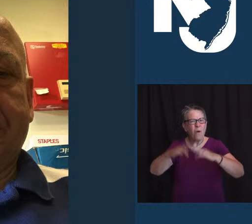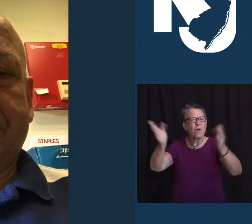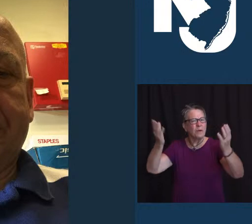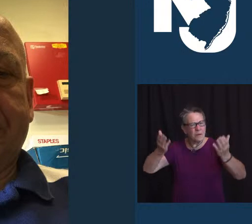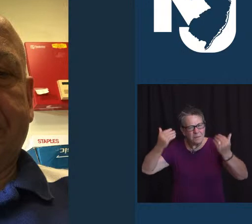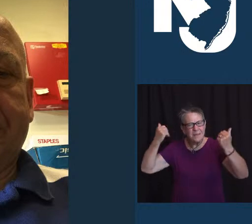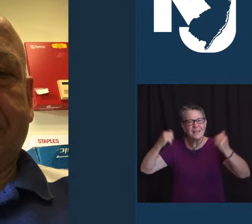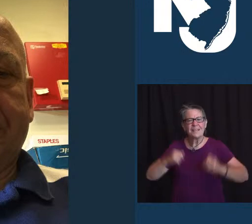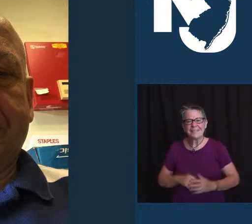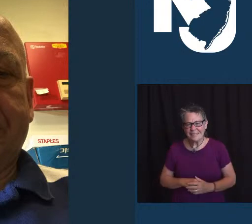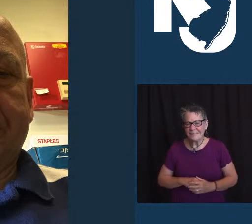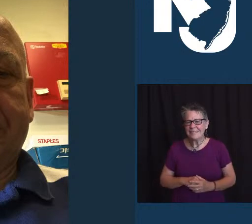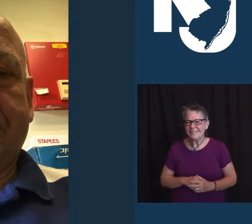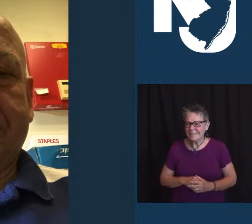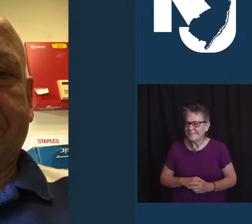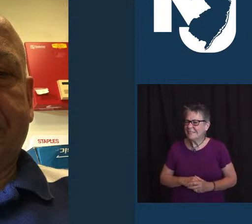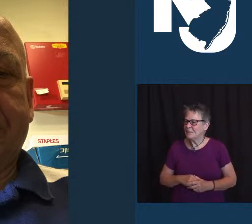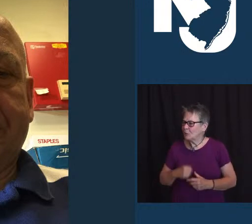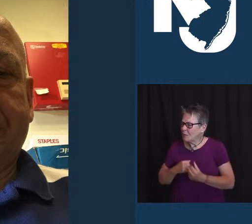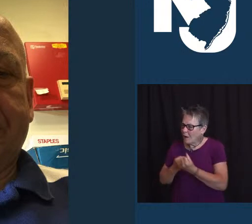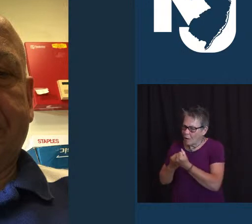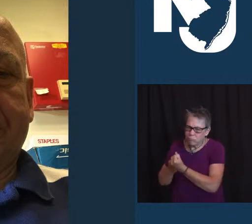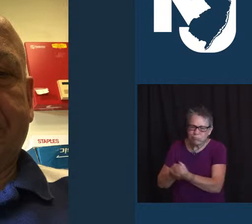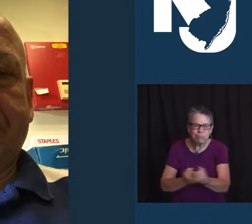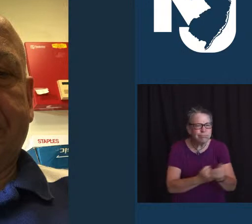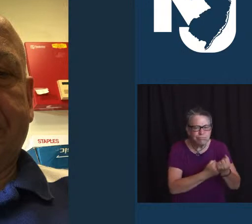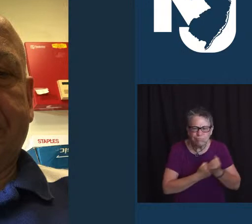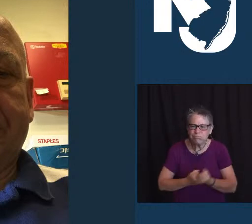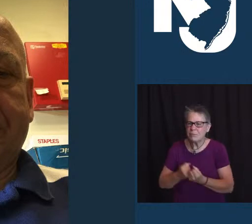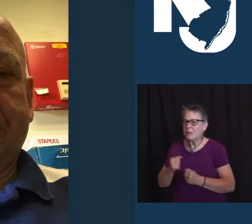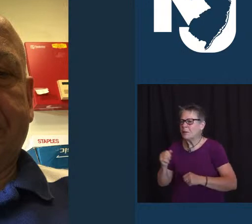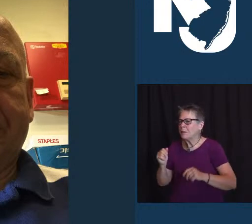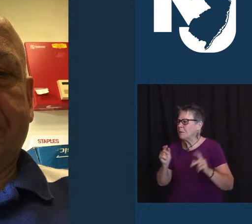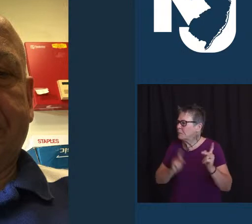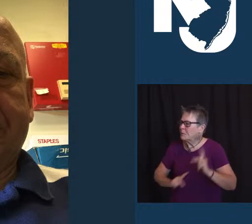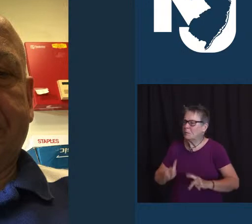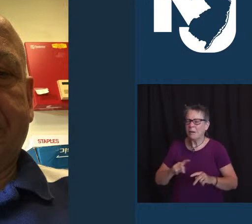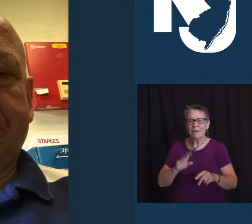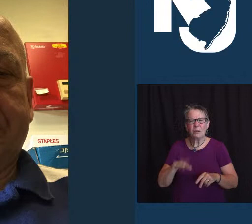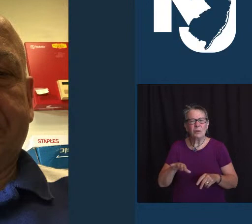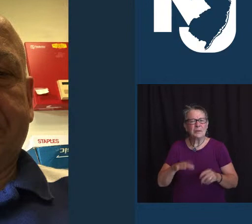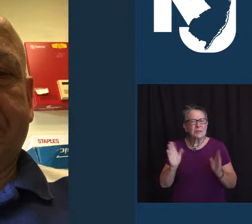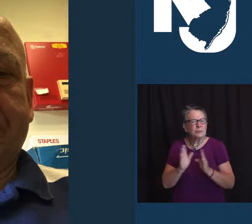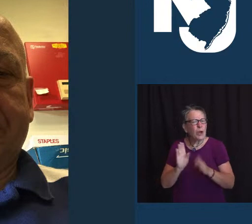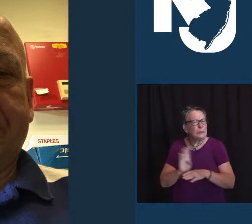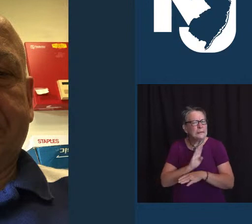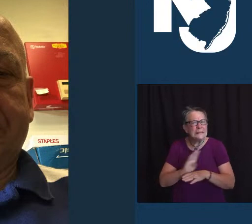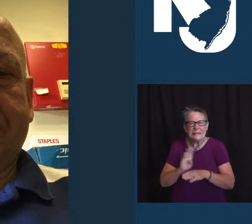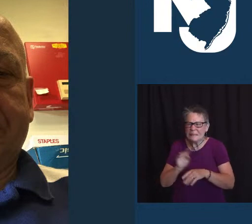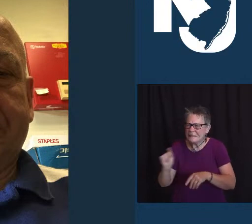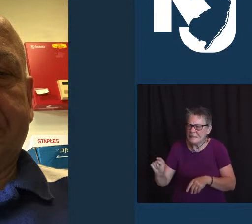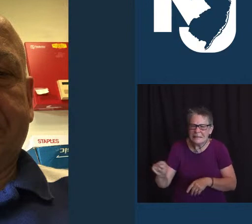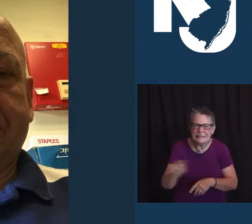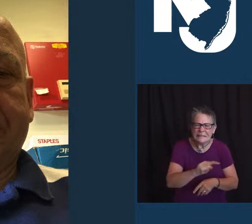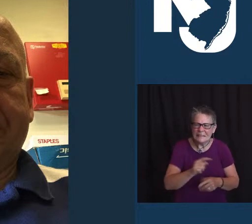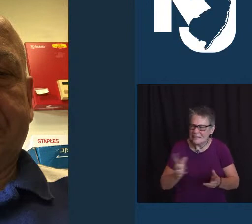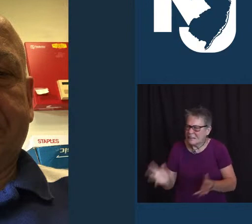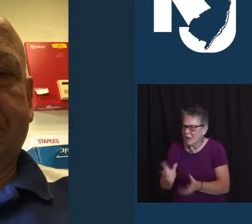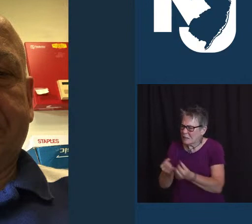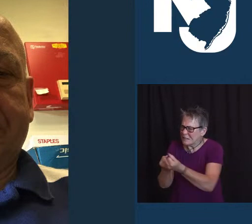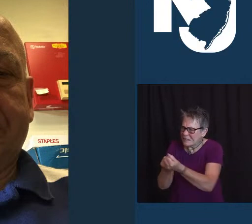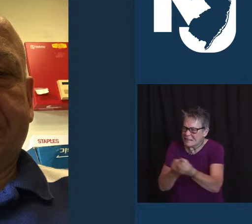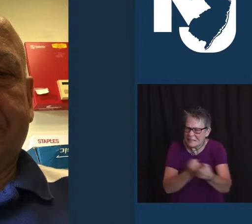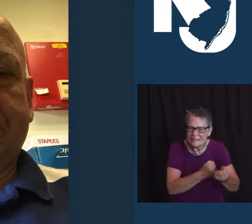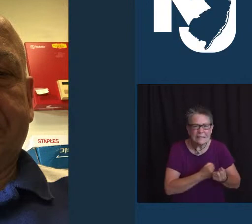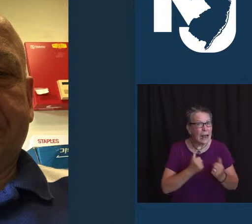small businesses up and down the state where you go and where the majority of New Jerseyans work. Businesses just like Tessera. When